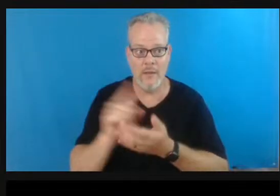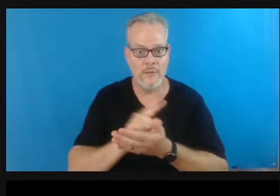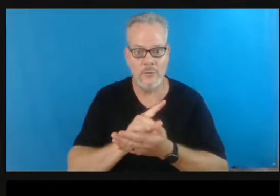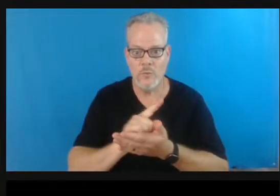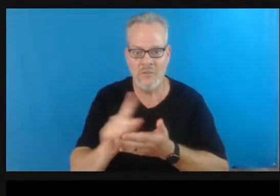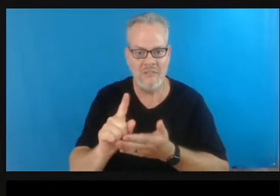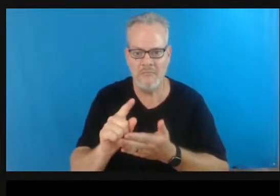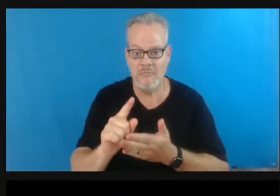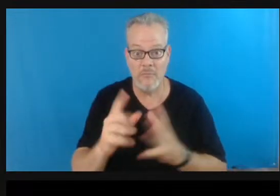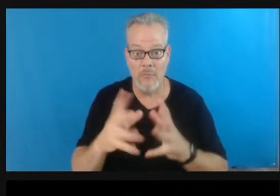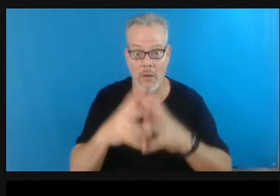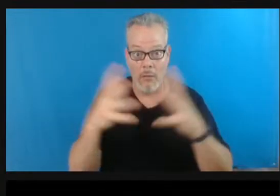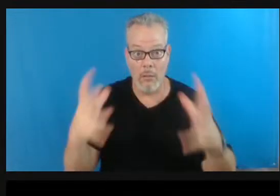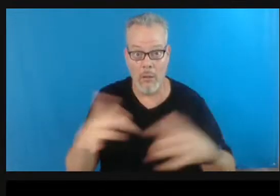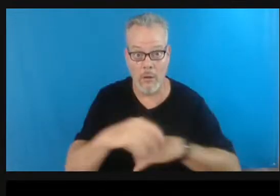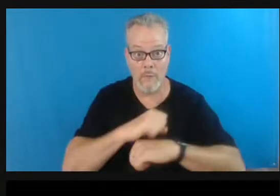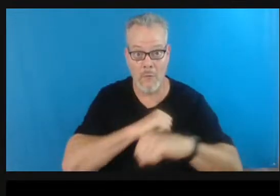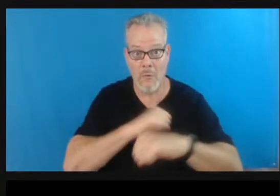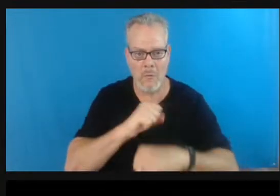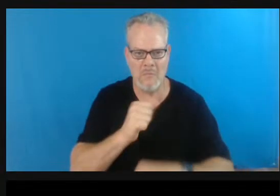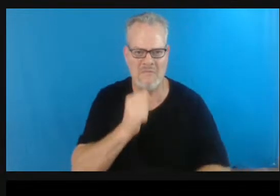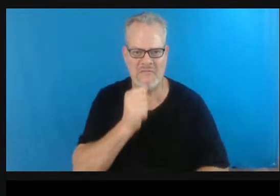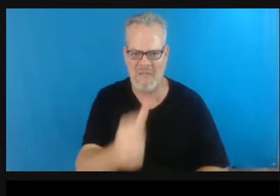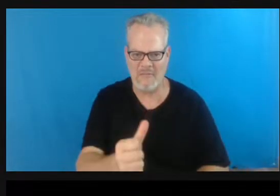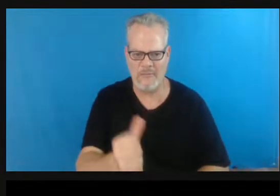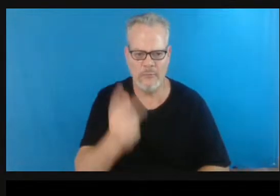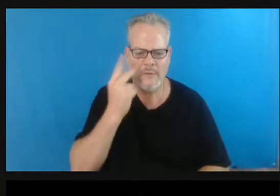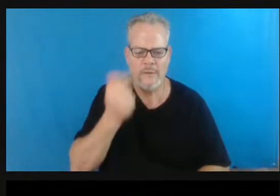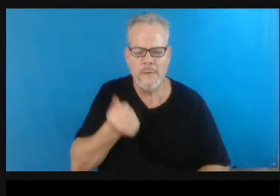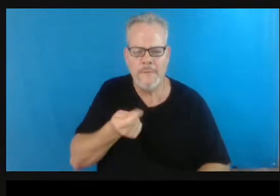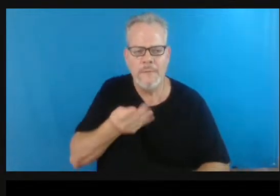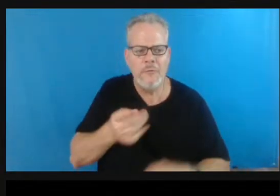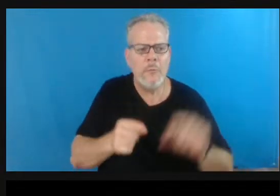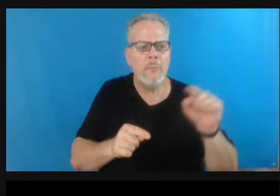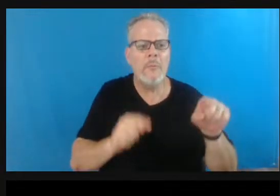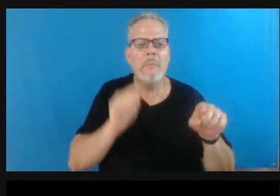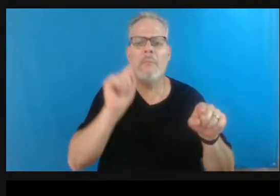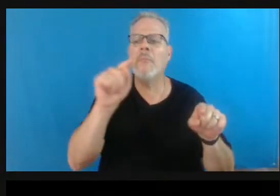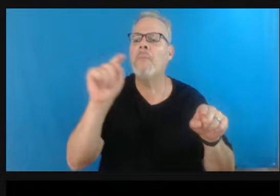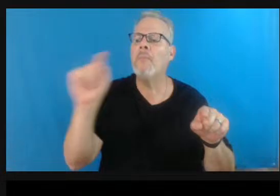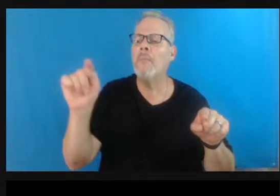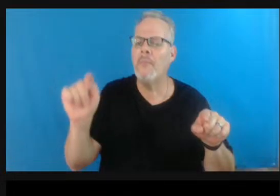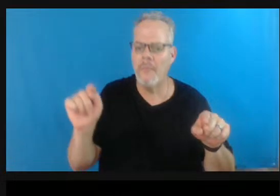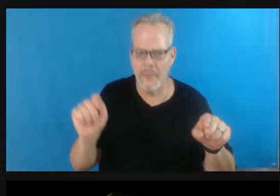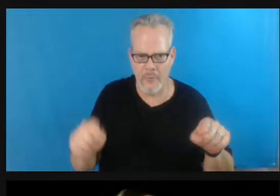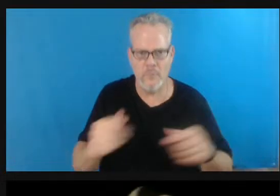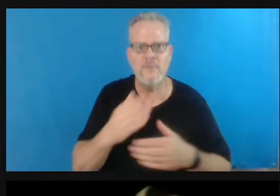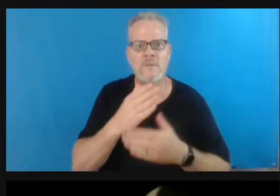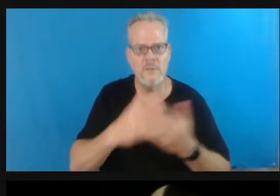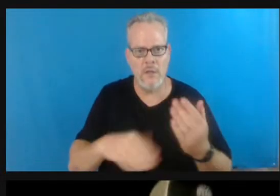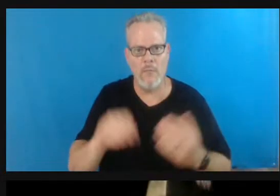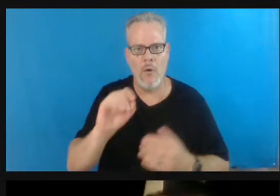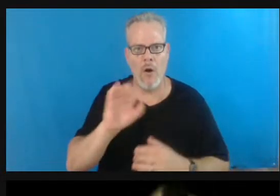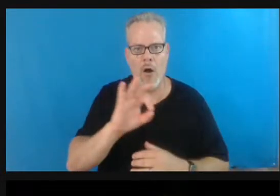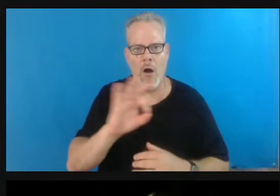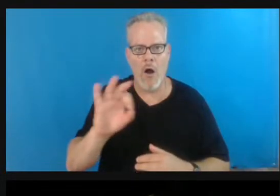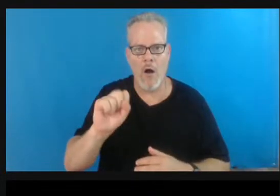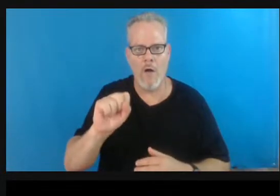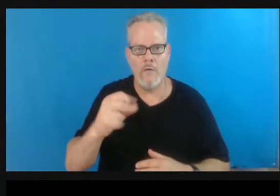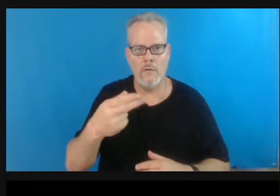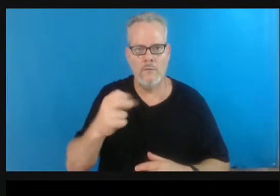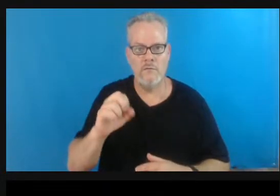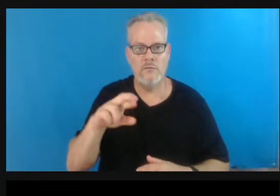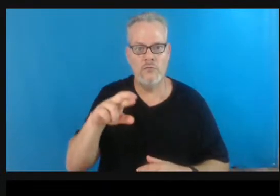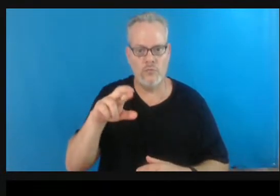a huge concentration of earthquakes, but there are some around. You can see there's these settling events offshore In Kona, there's some under Mauna Kea and